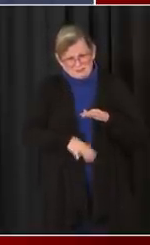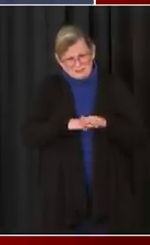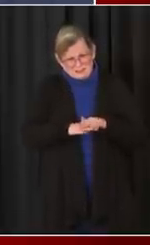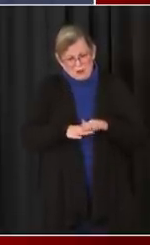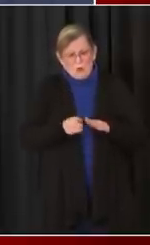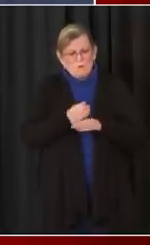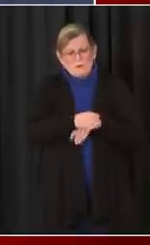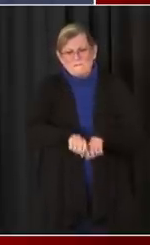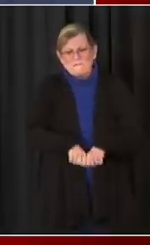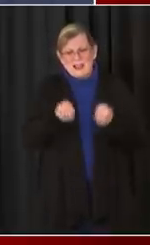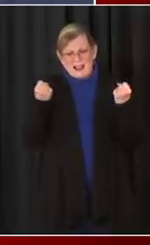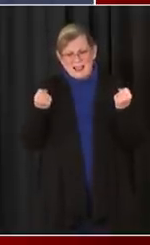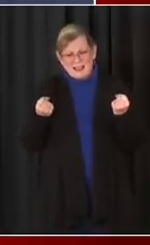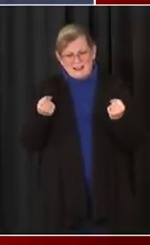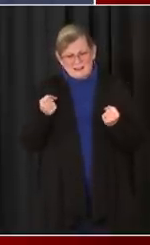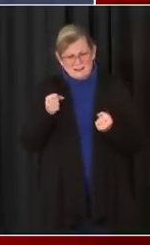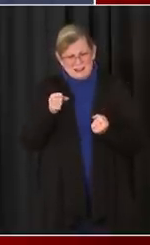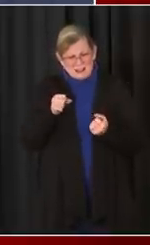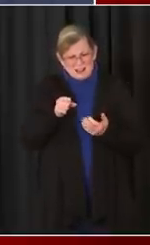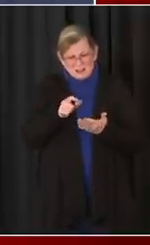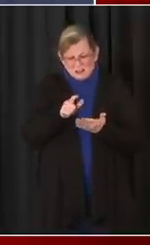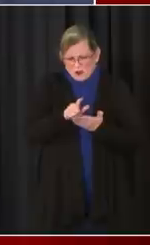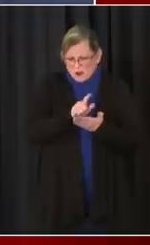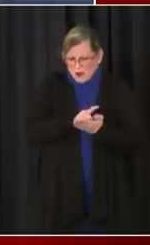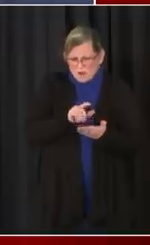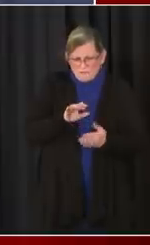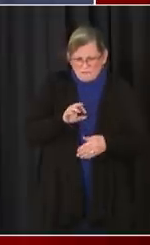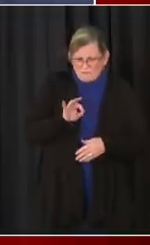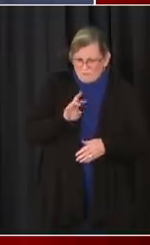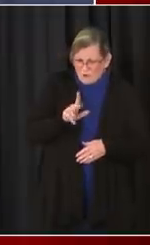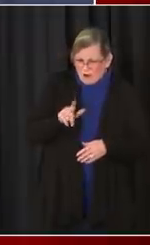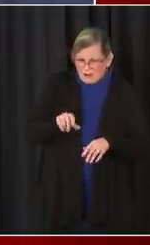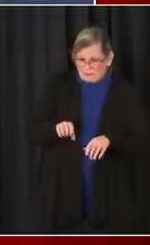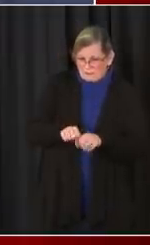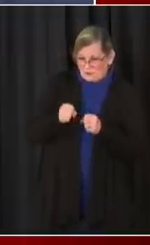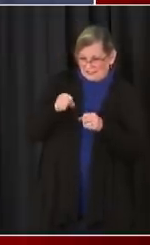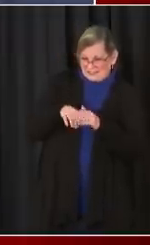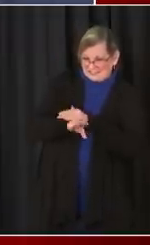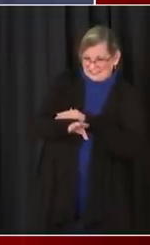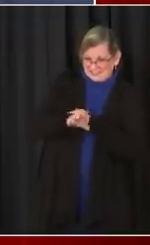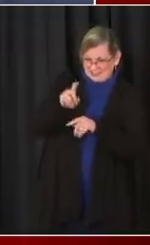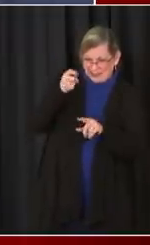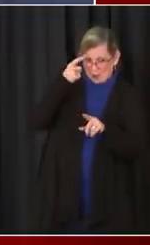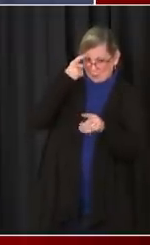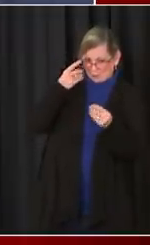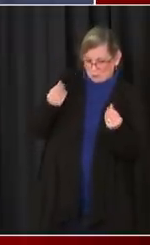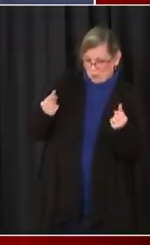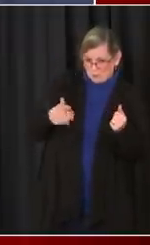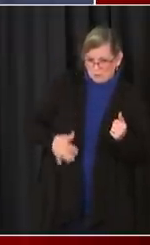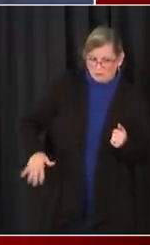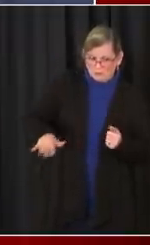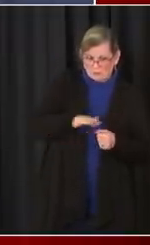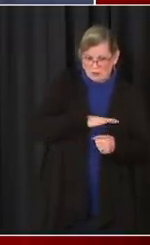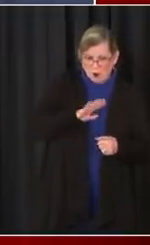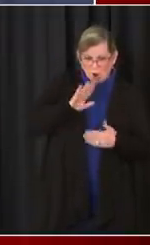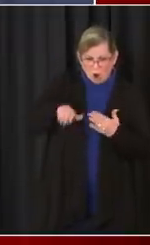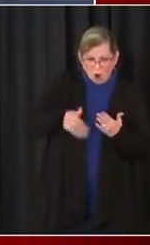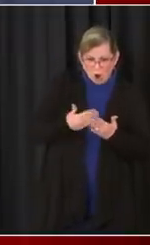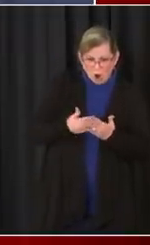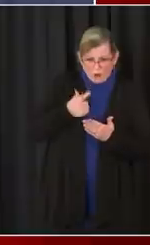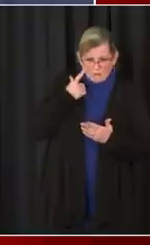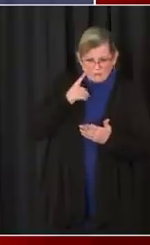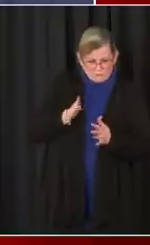the Capitol grounds. I'm wondering if there were any arrests made just for unlawful entry on the Capitol grounds, or if all of those arrested were in curfew